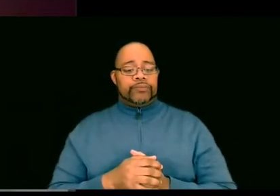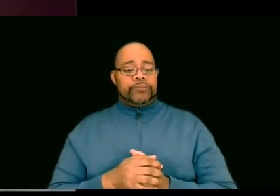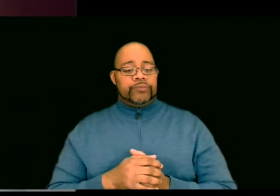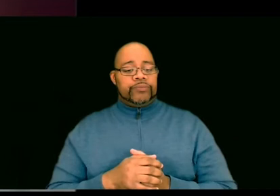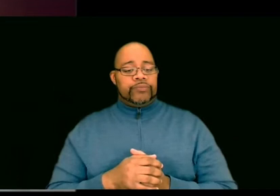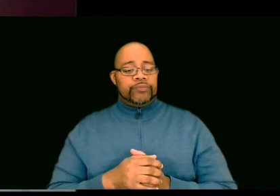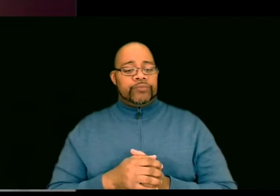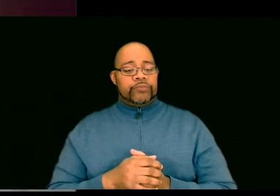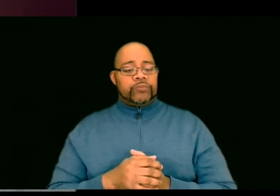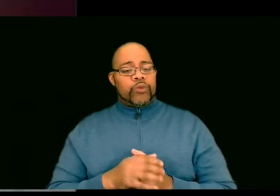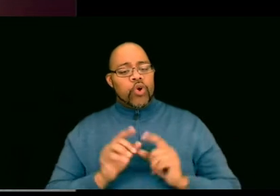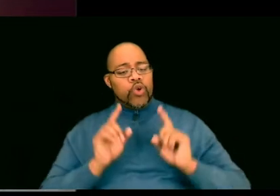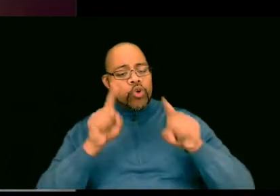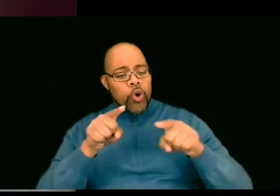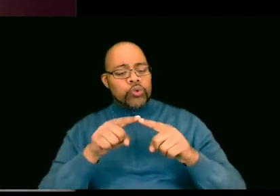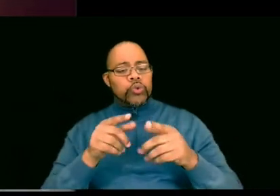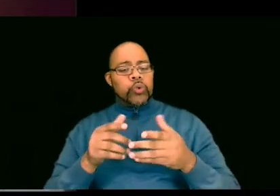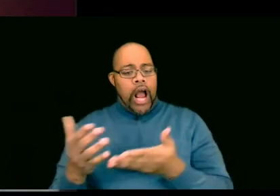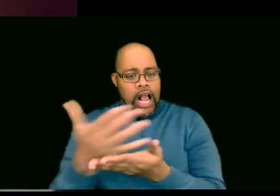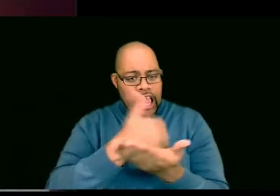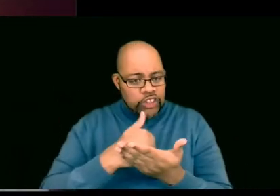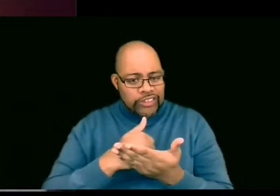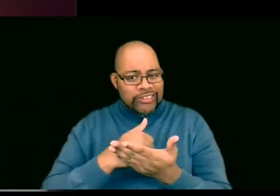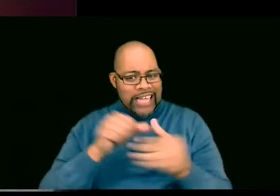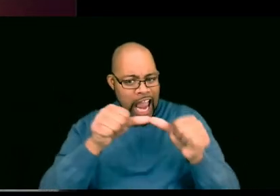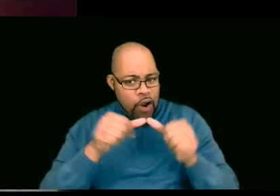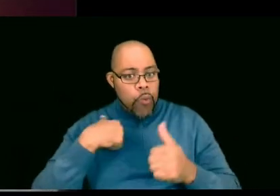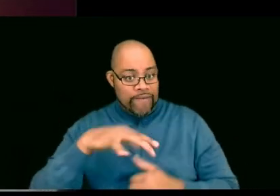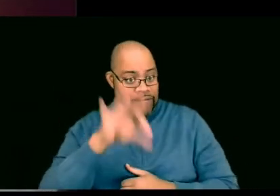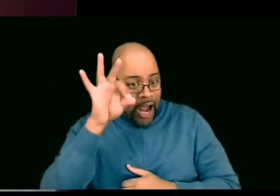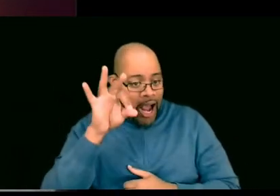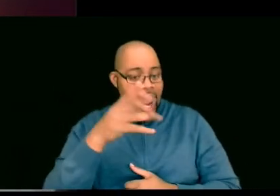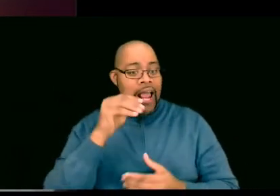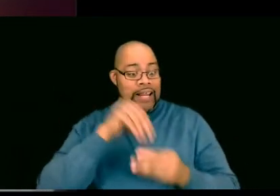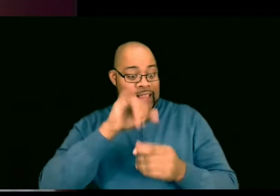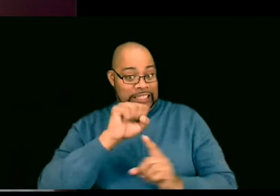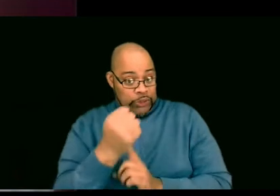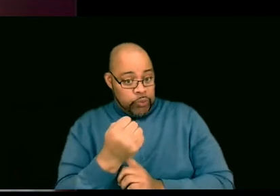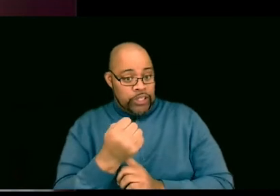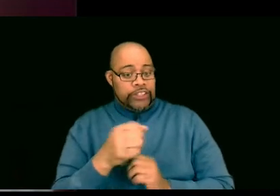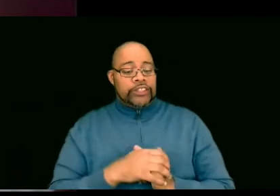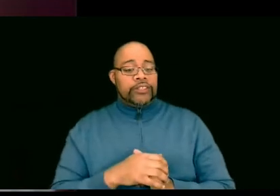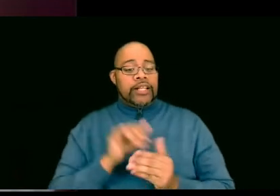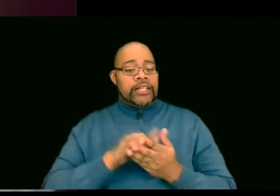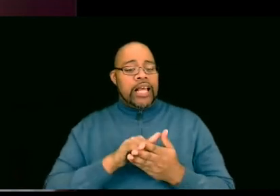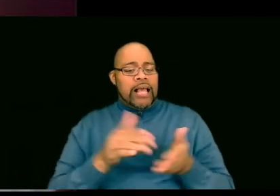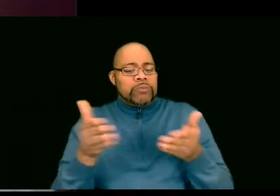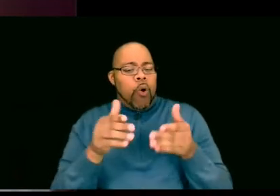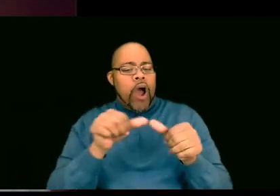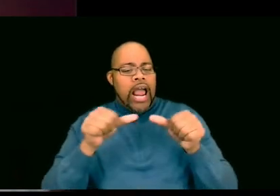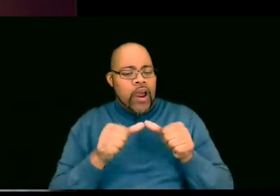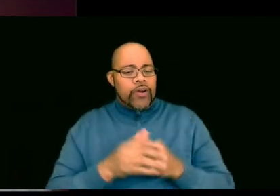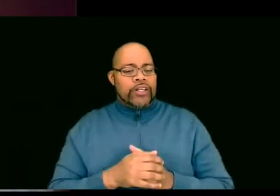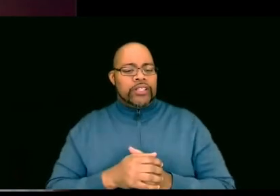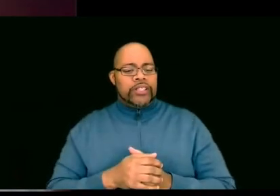to go to the collection site where we would find them. And in this case, it was on a